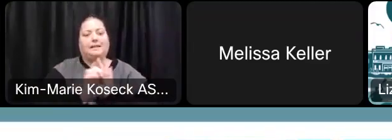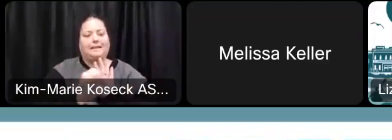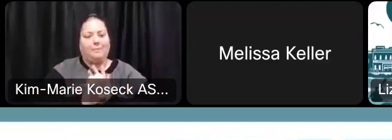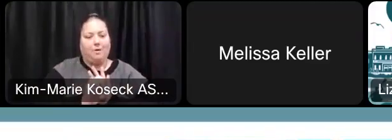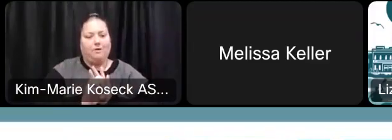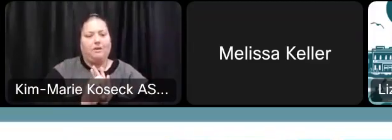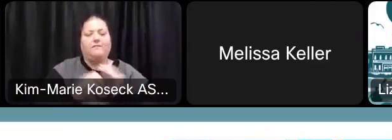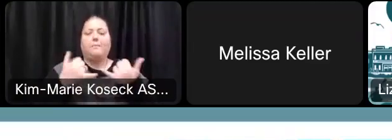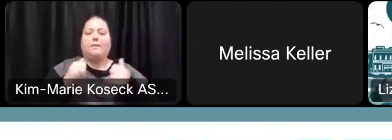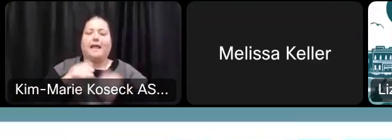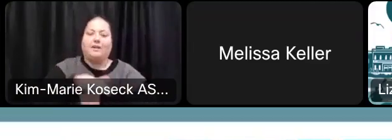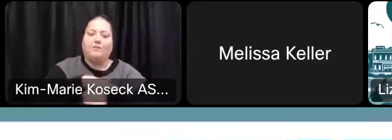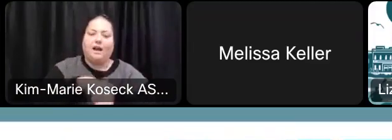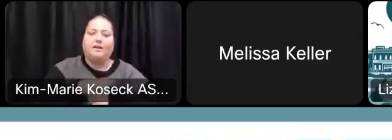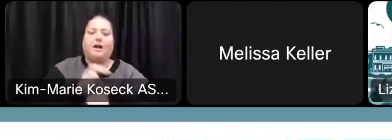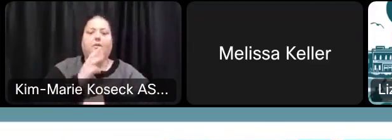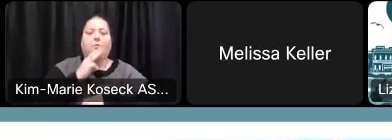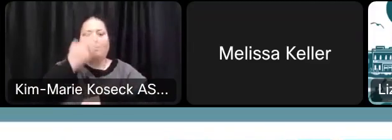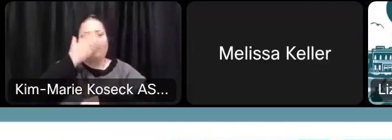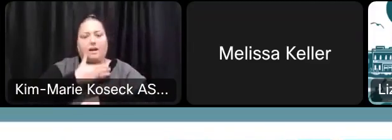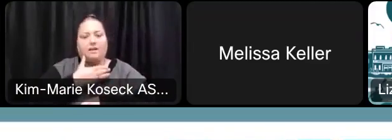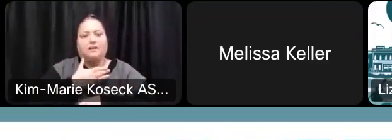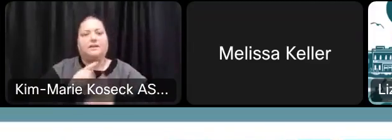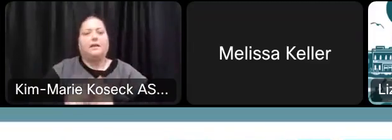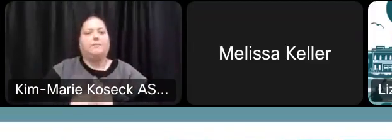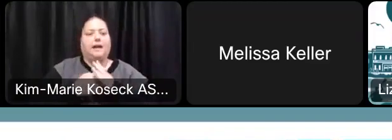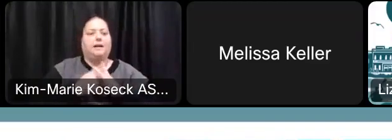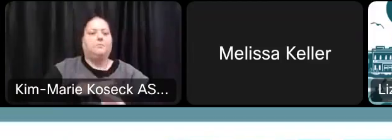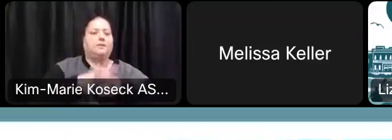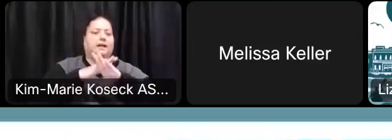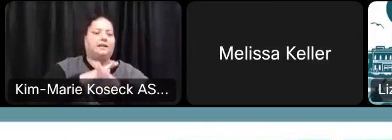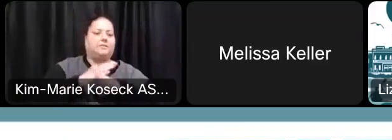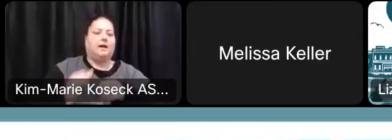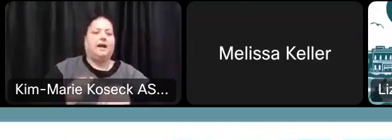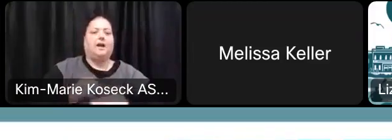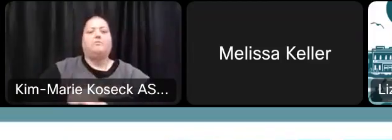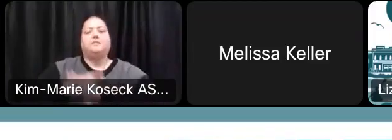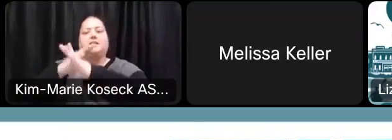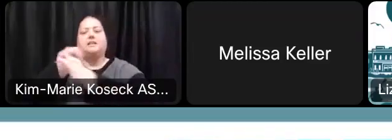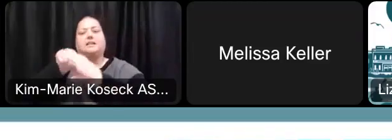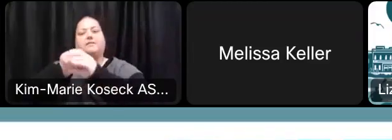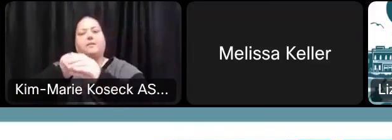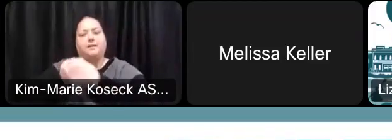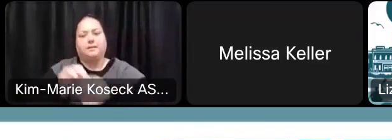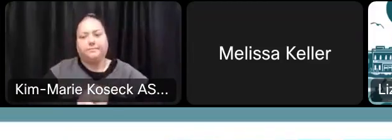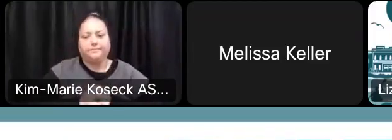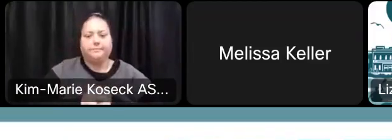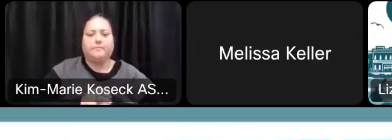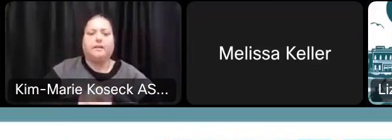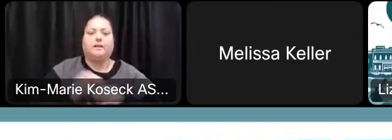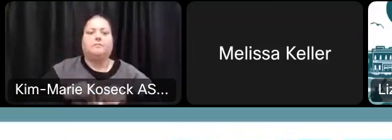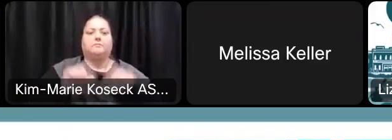a playground right on the waterfront that, again, is protected by our resiliency investments. Next